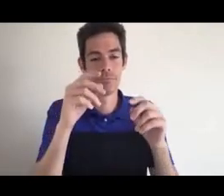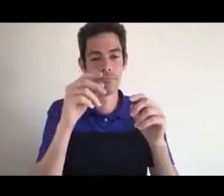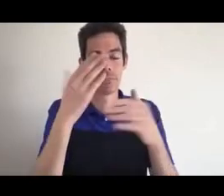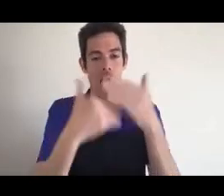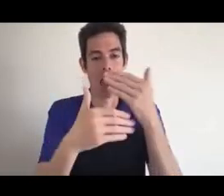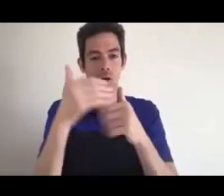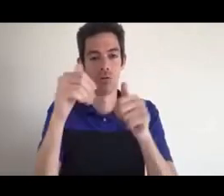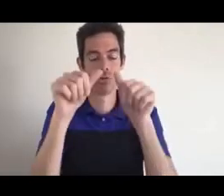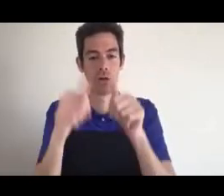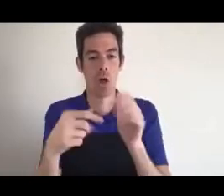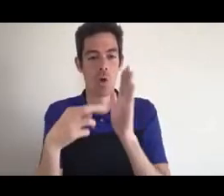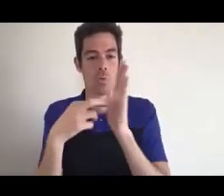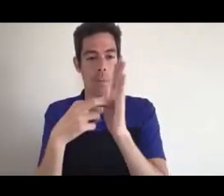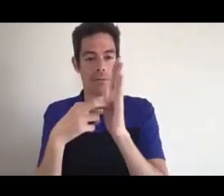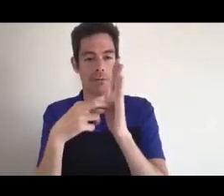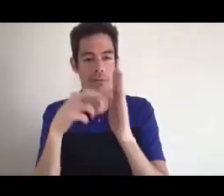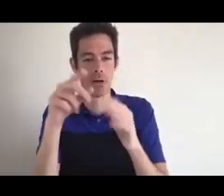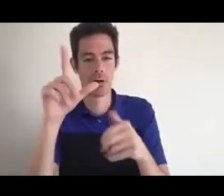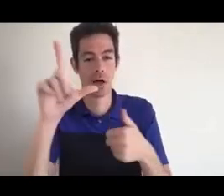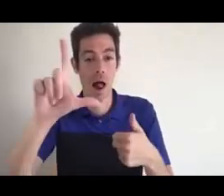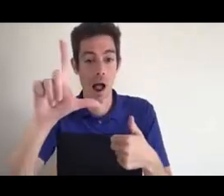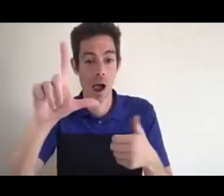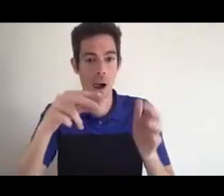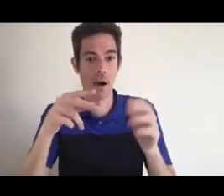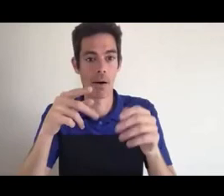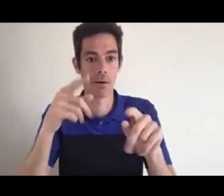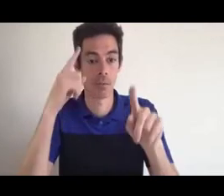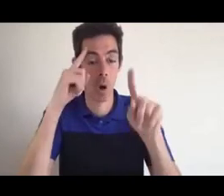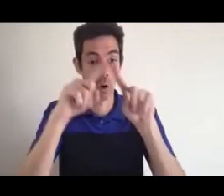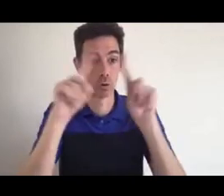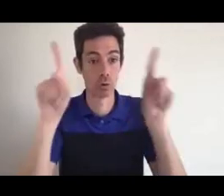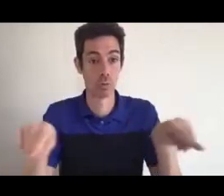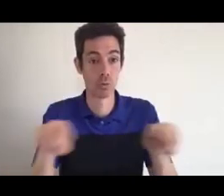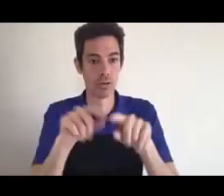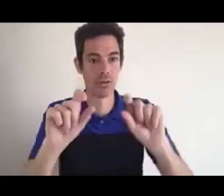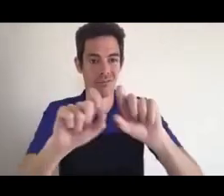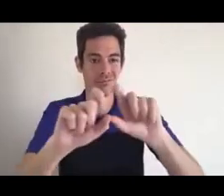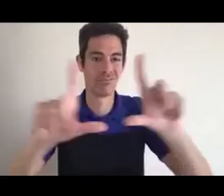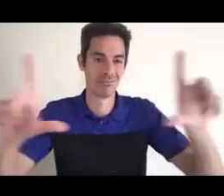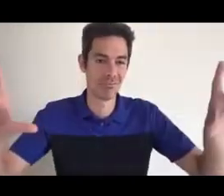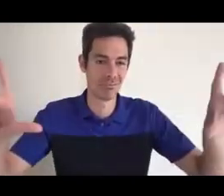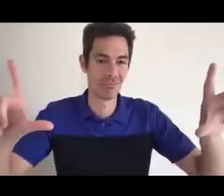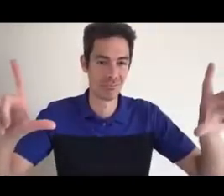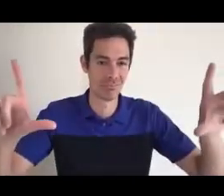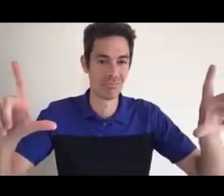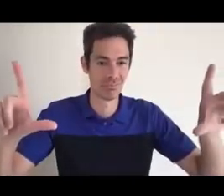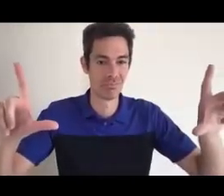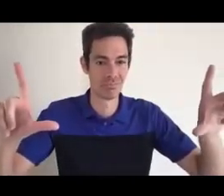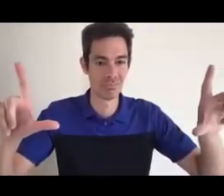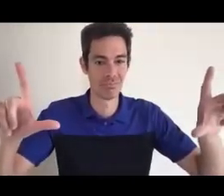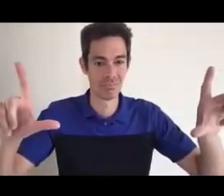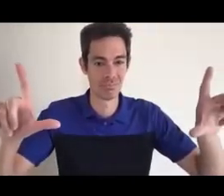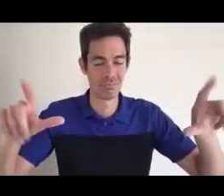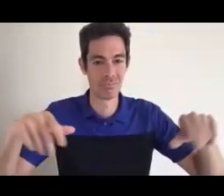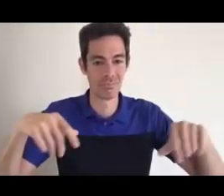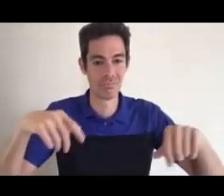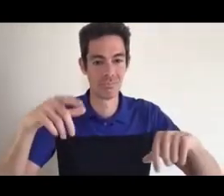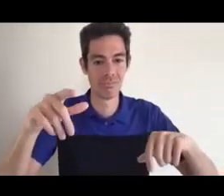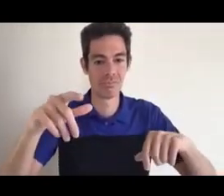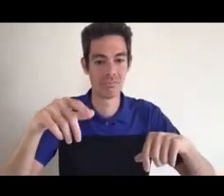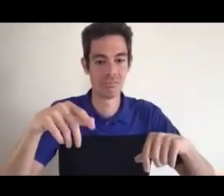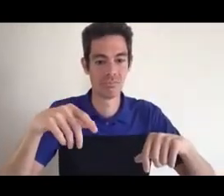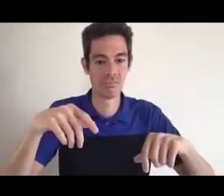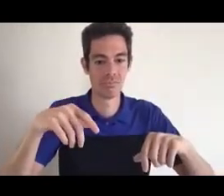So this list are different hand shapes that represent like an L for a screen,